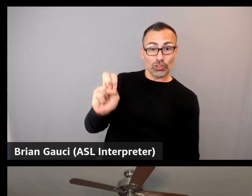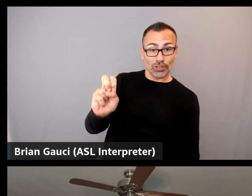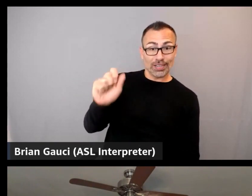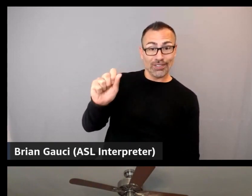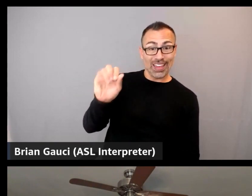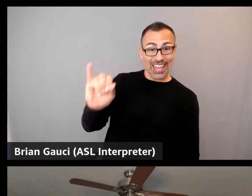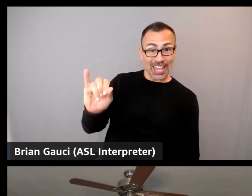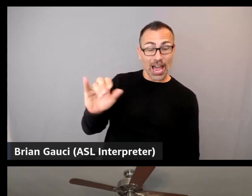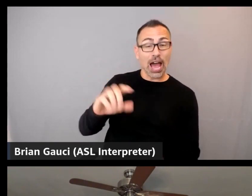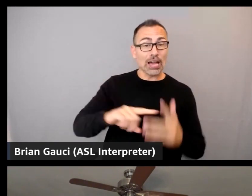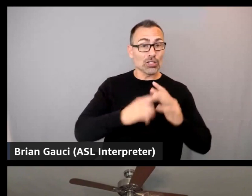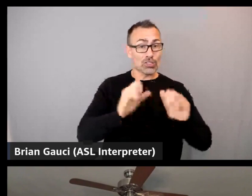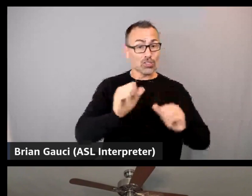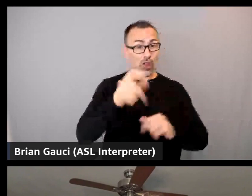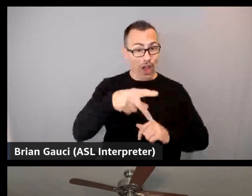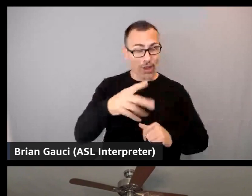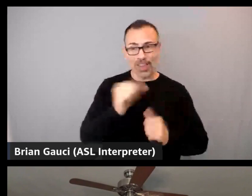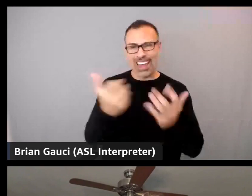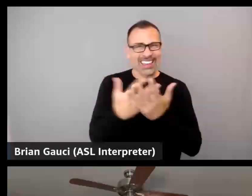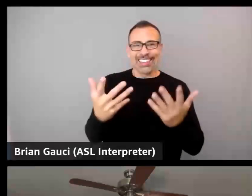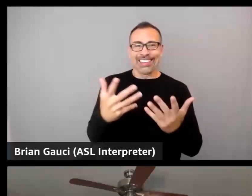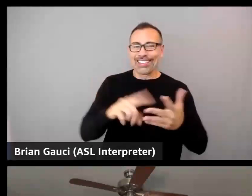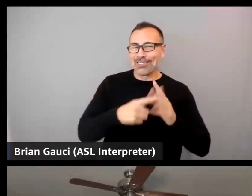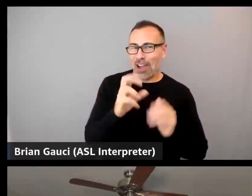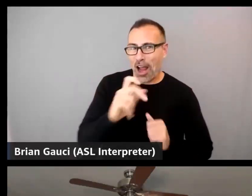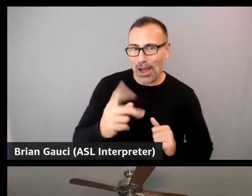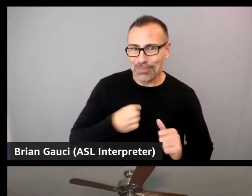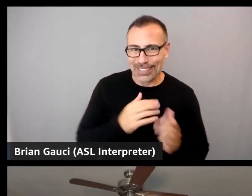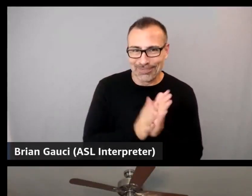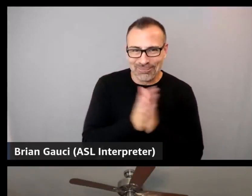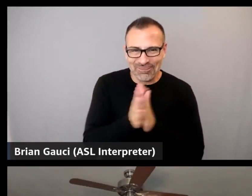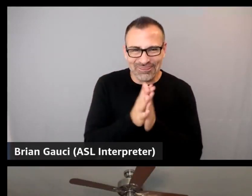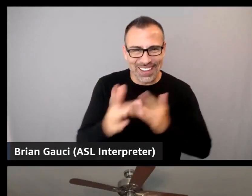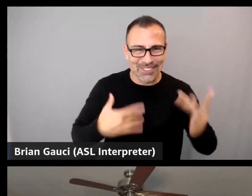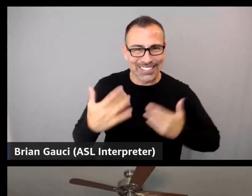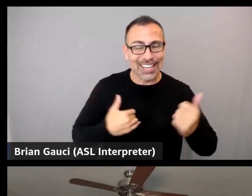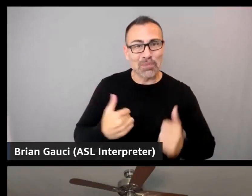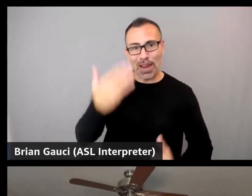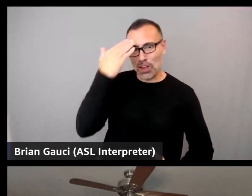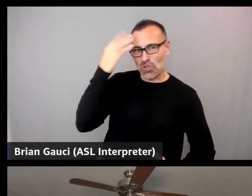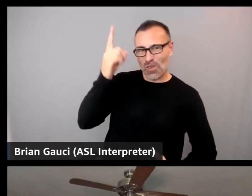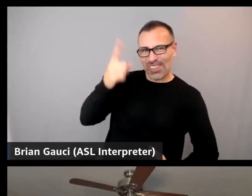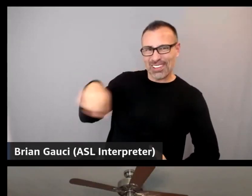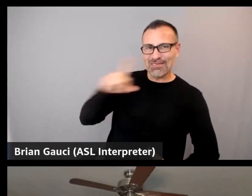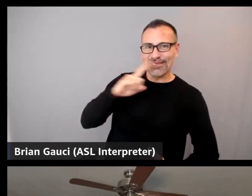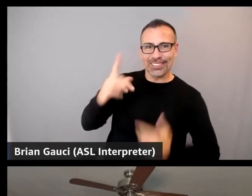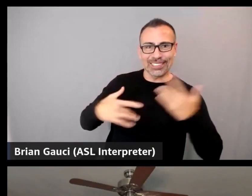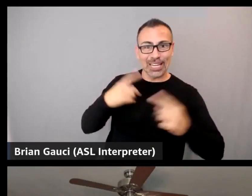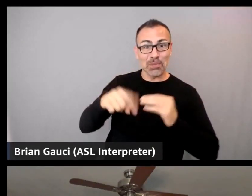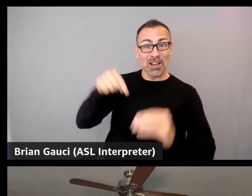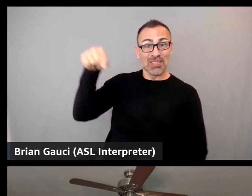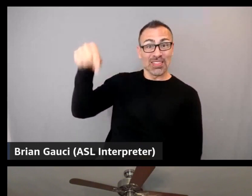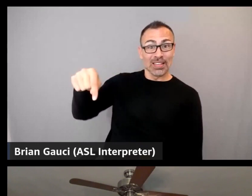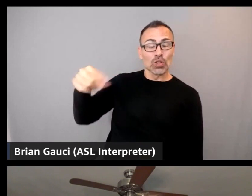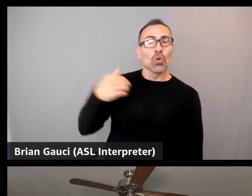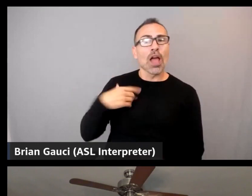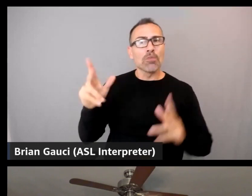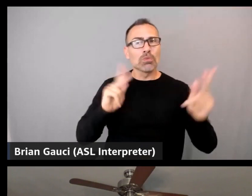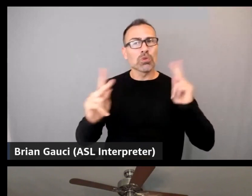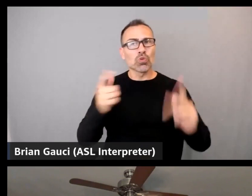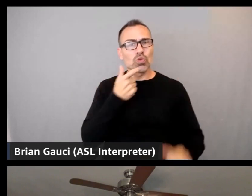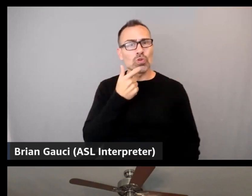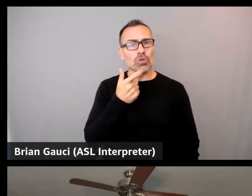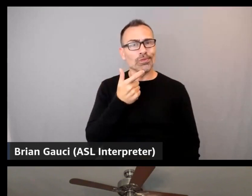talk to startups, so anything startups for me, I get excited about. And I know that this is something that they're really excited about, particularly. But we've got people who are listening